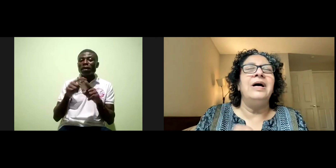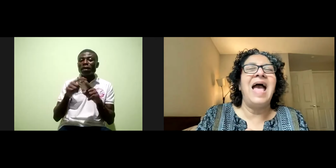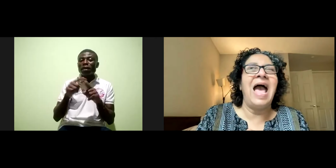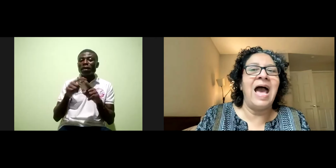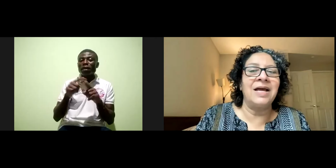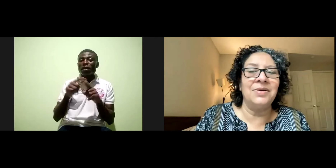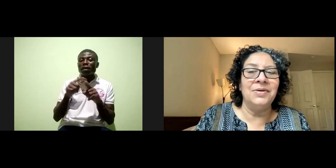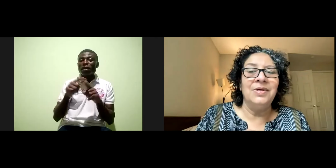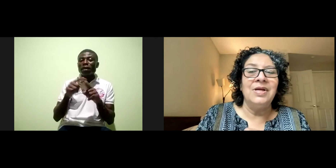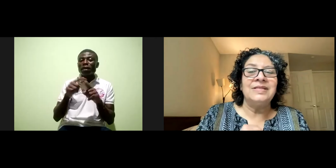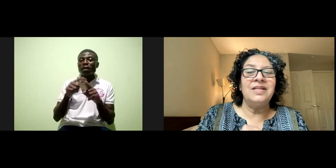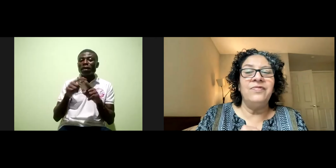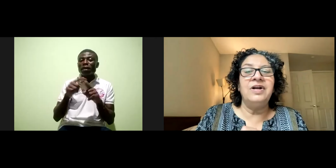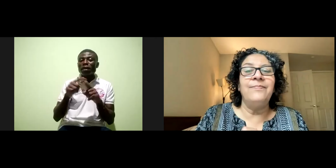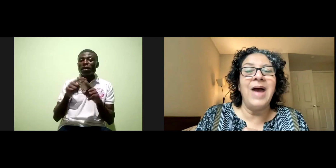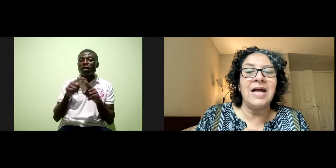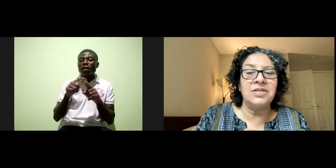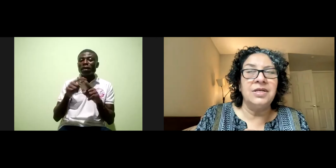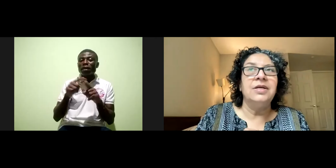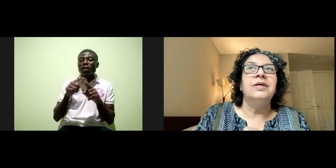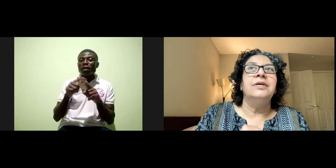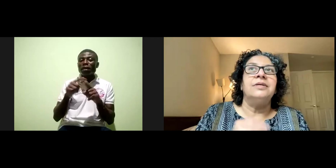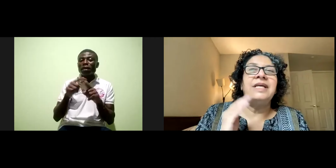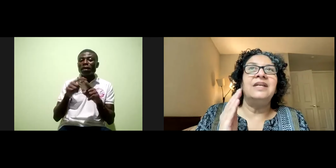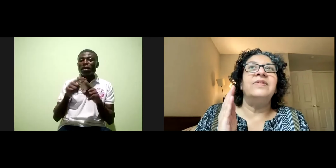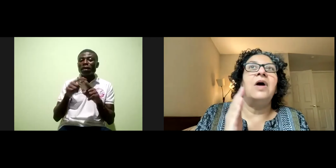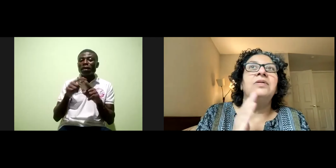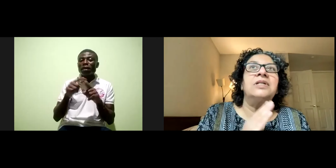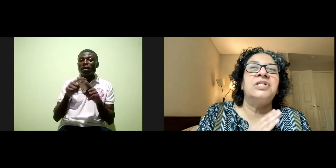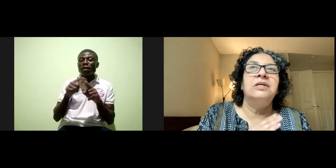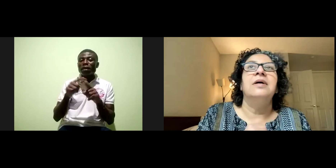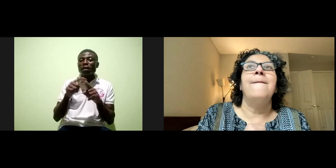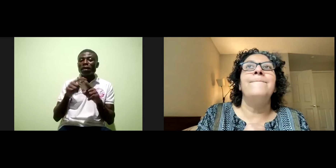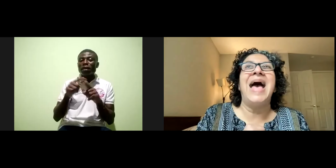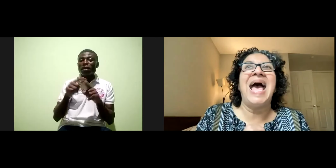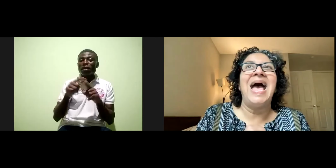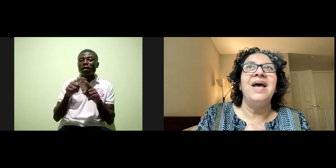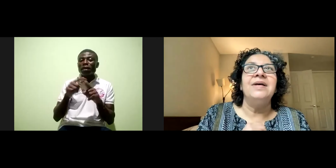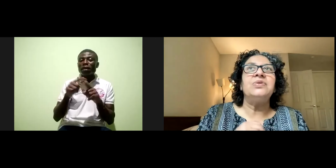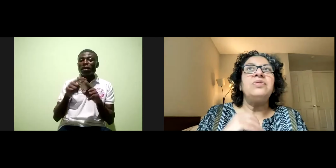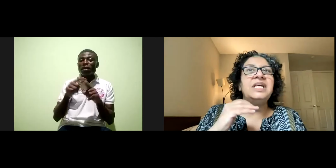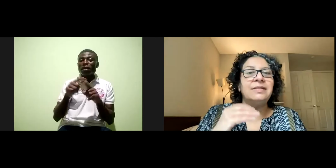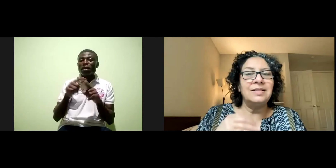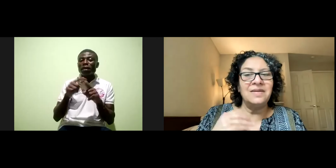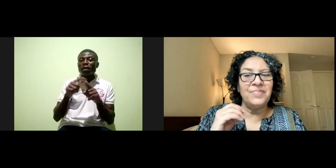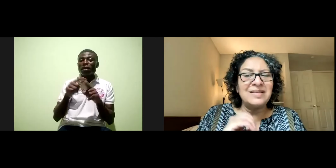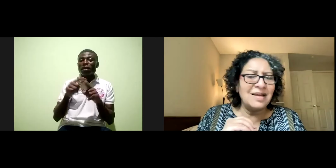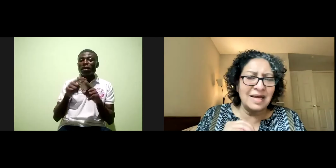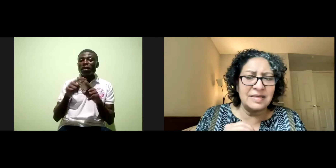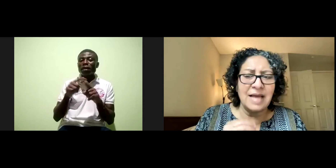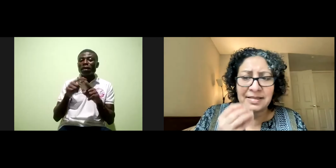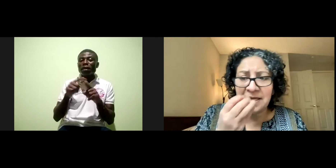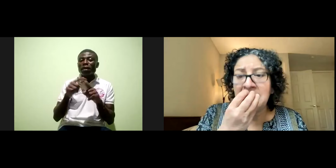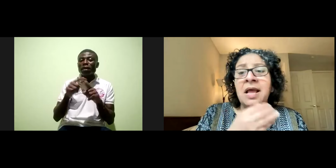b, ag. Say the word bat. Say it without t, ba. So these are some